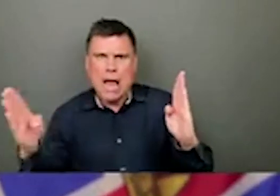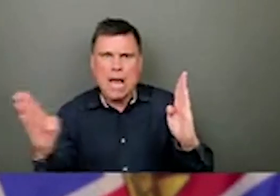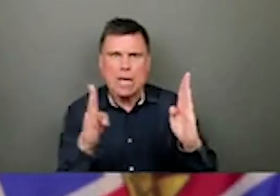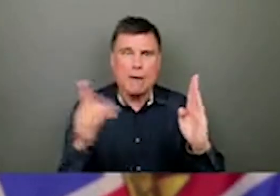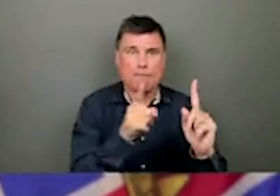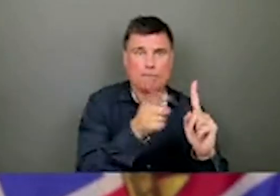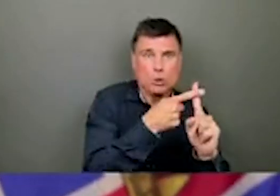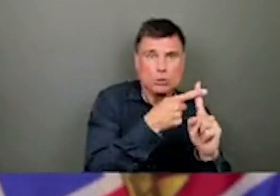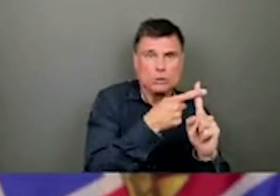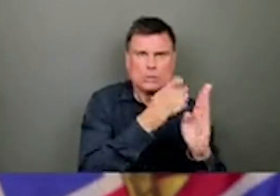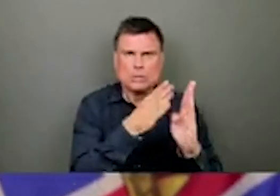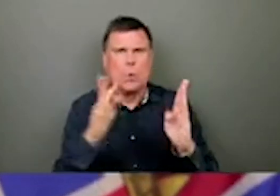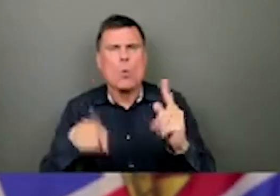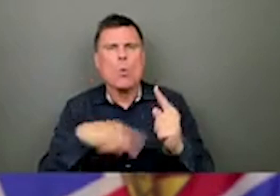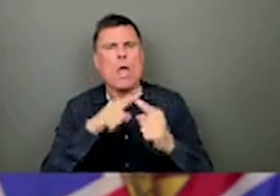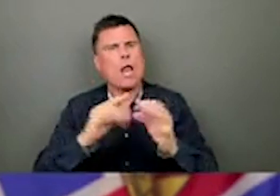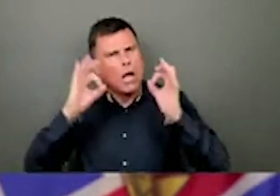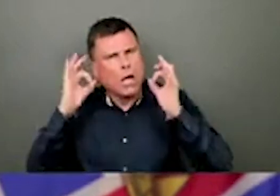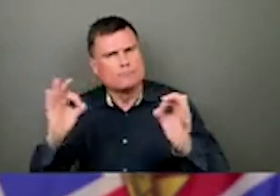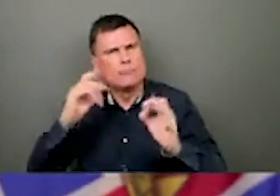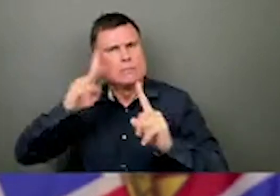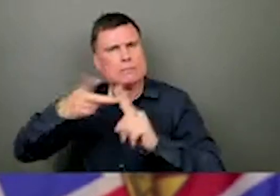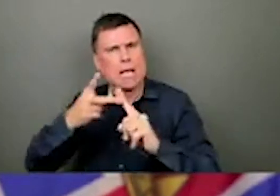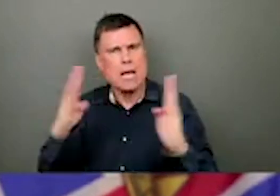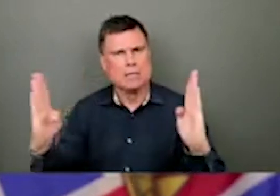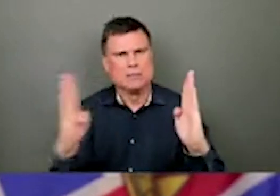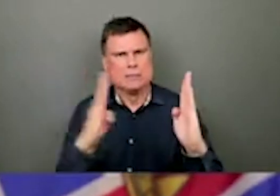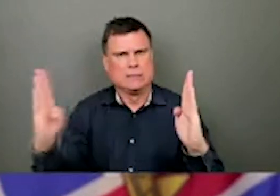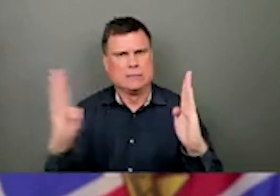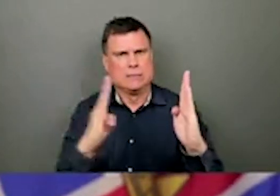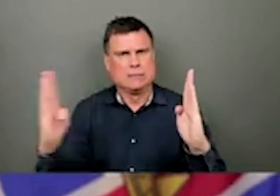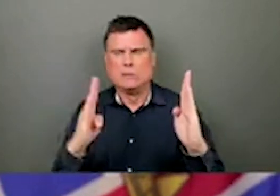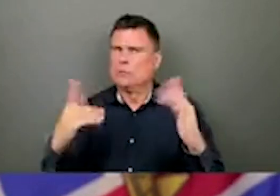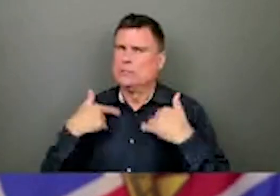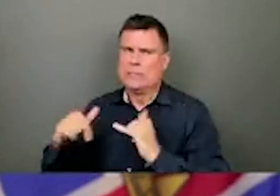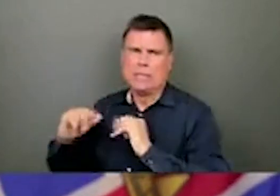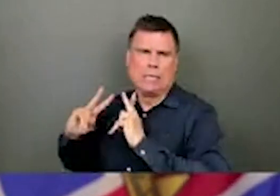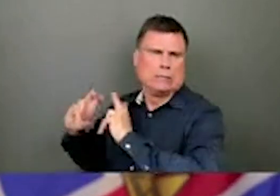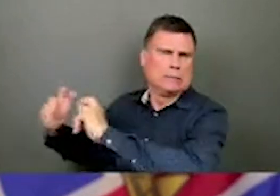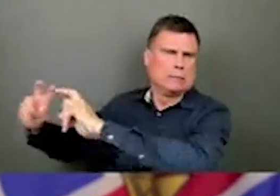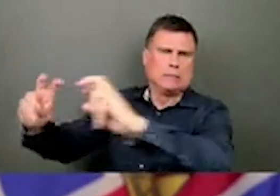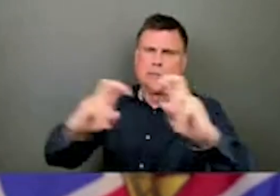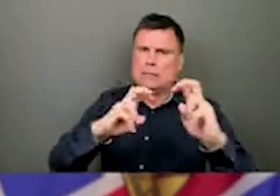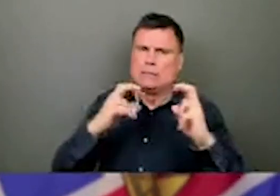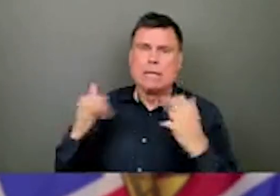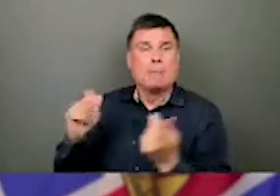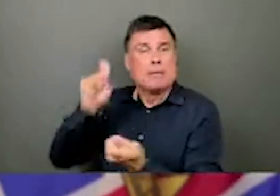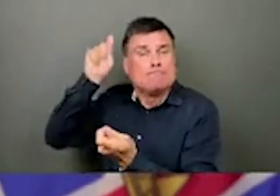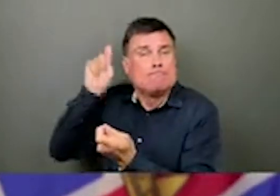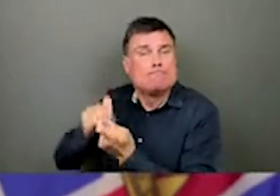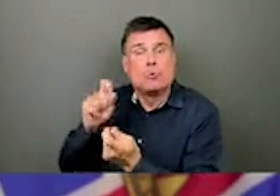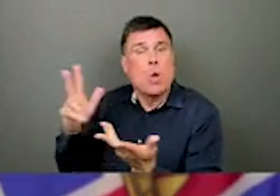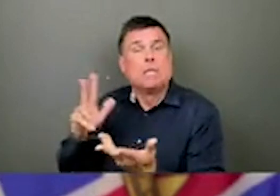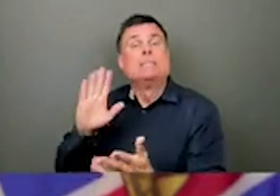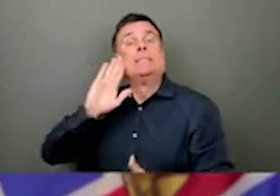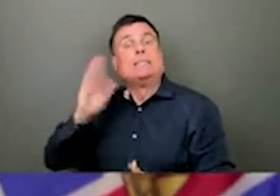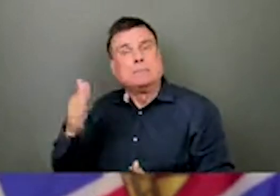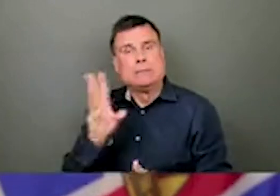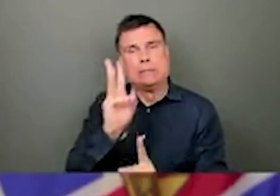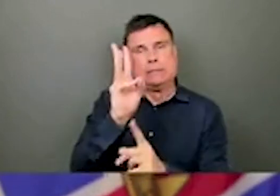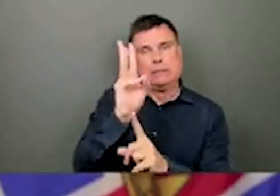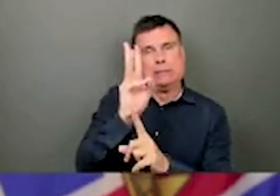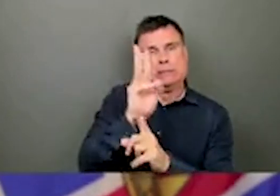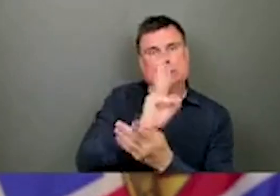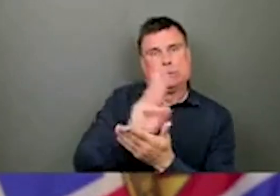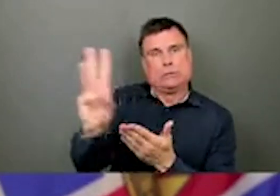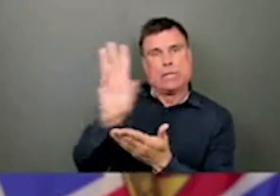8 months. And so that would put us, for most people in long-term care, somewhere around October-ish, which means